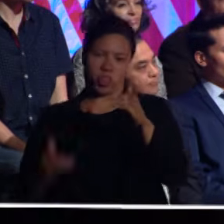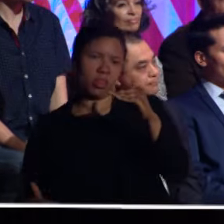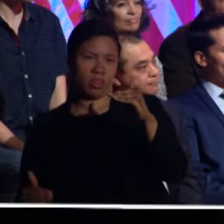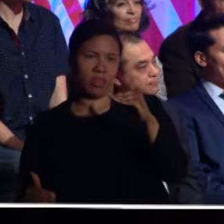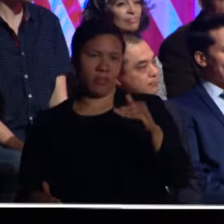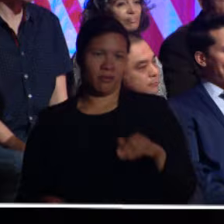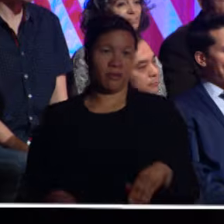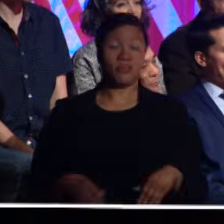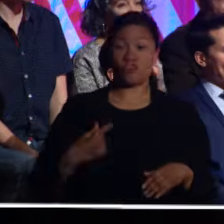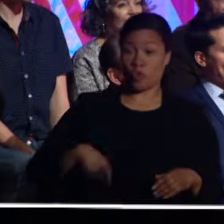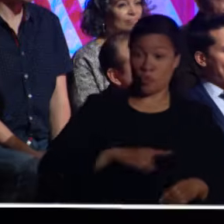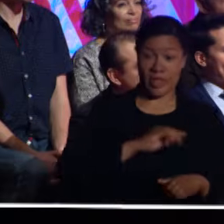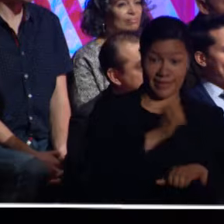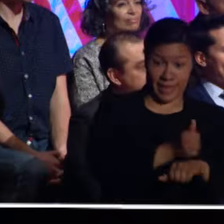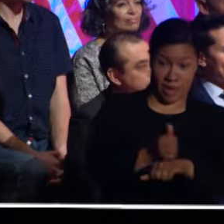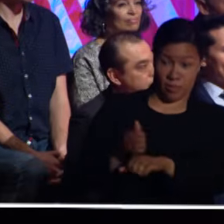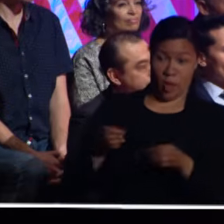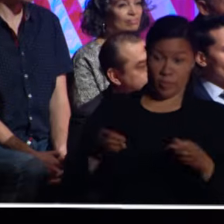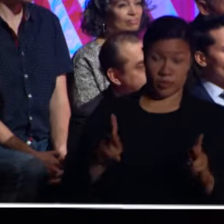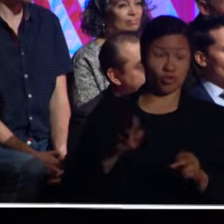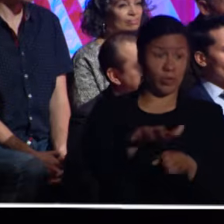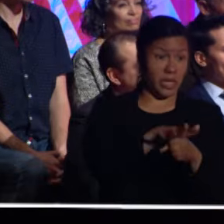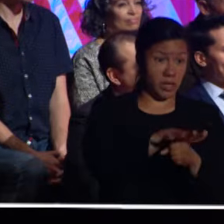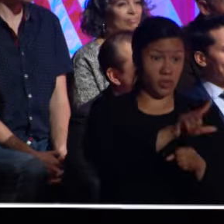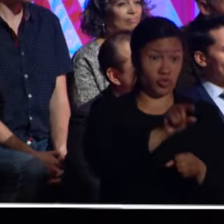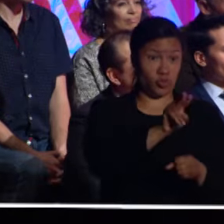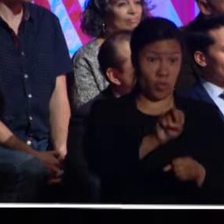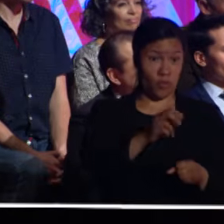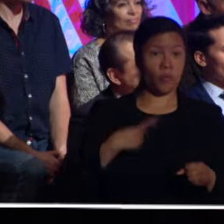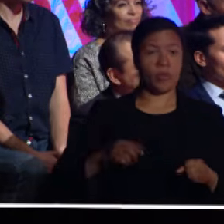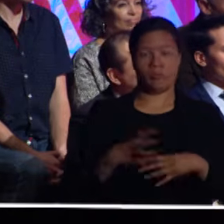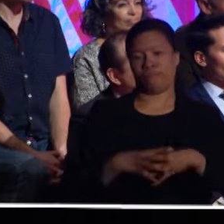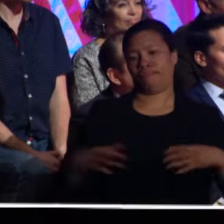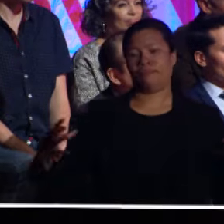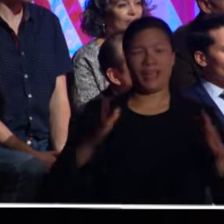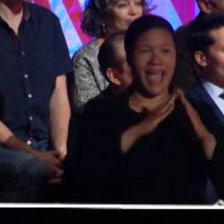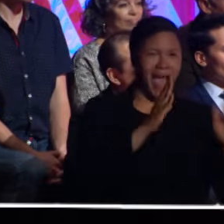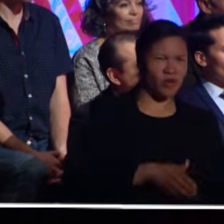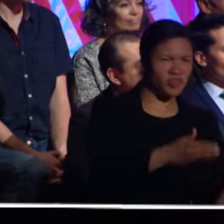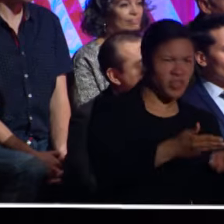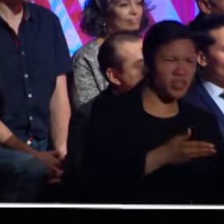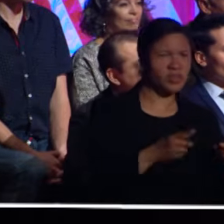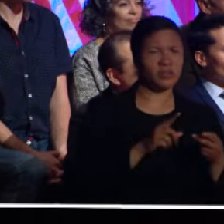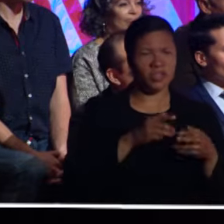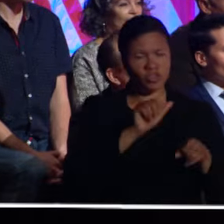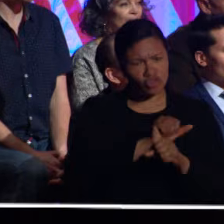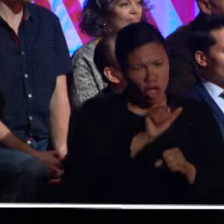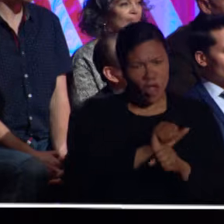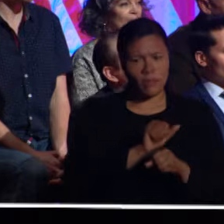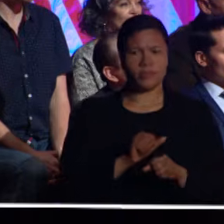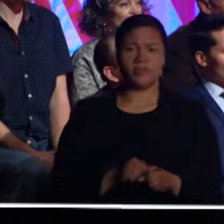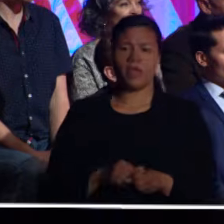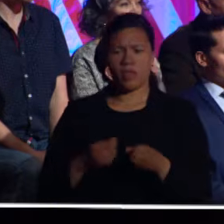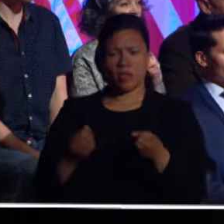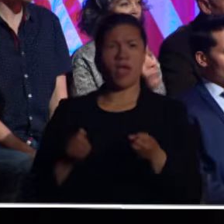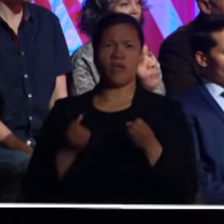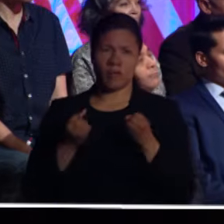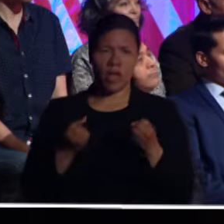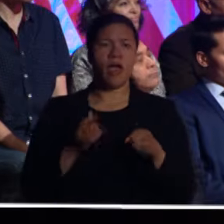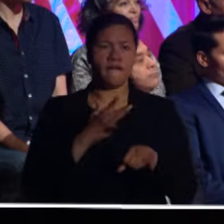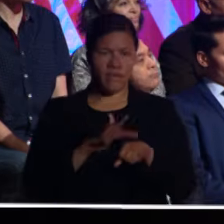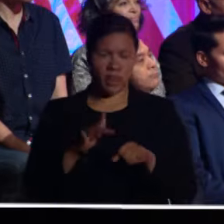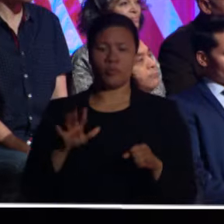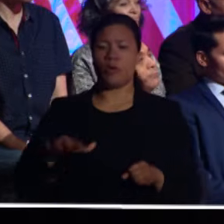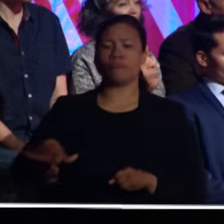implementing opportunity zones, we can grow our housing, jobs, and amenities in areas of DC that